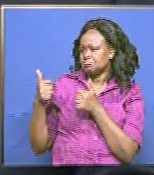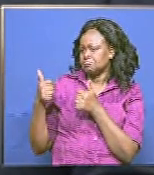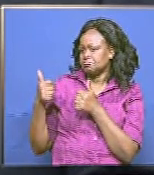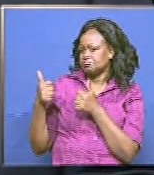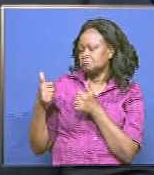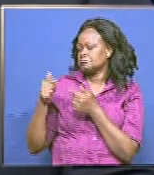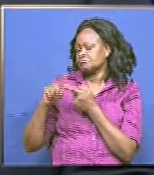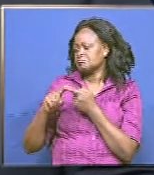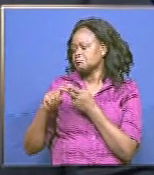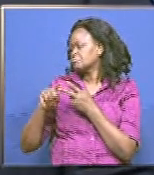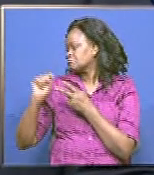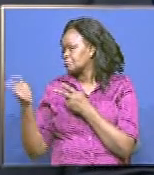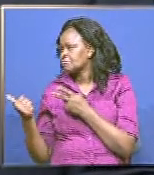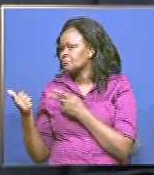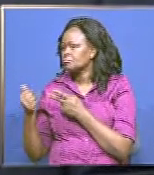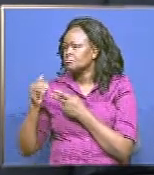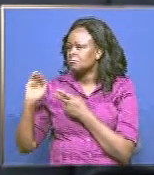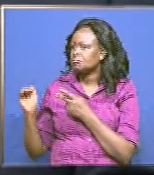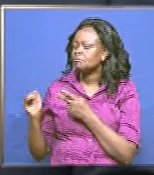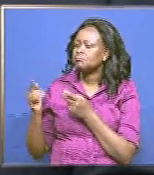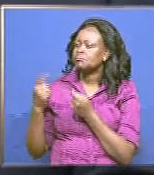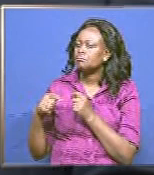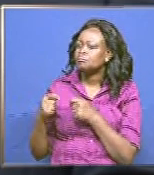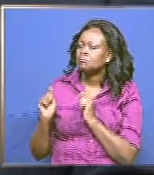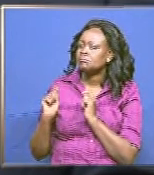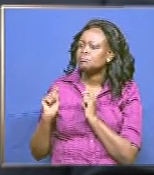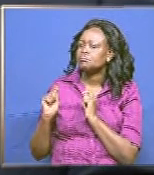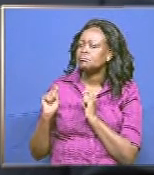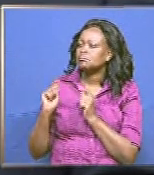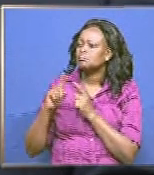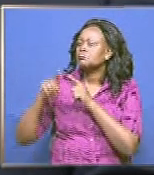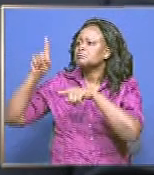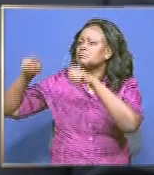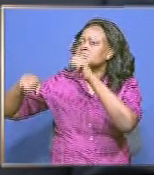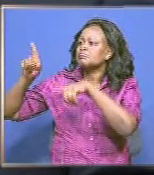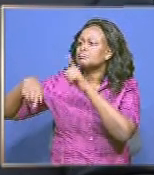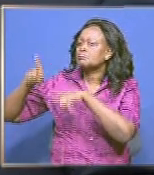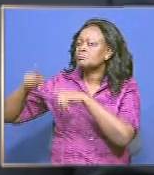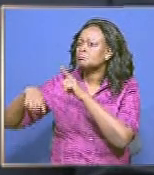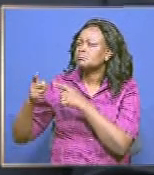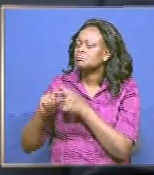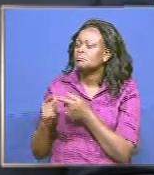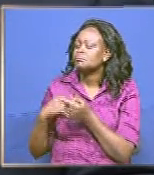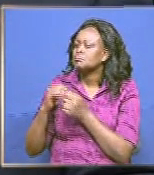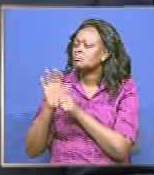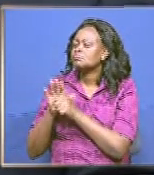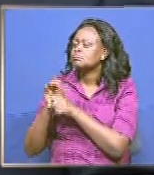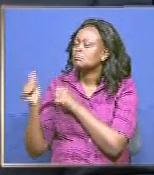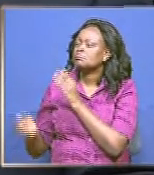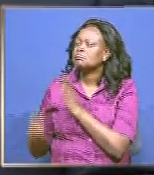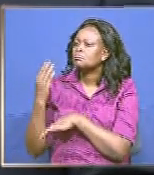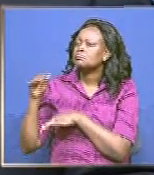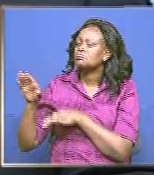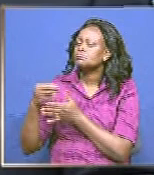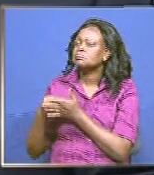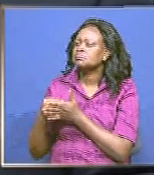the other, counties are trying to diversify and to bring on board the many other sources of local revenues